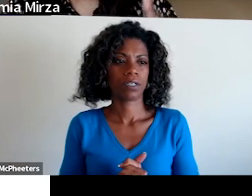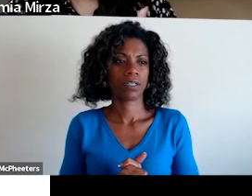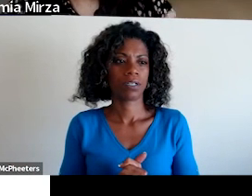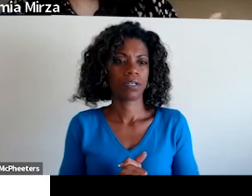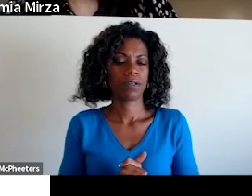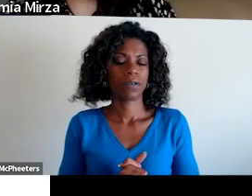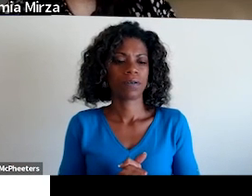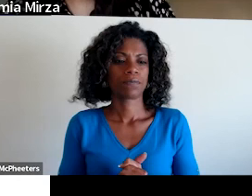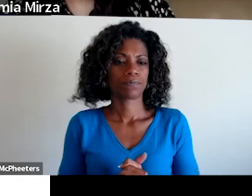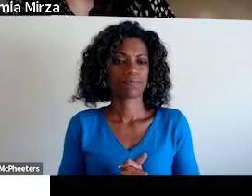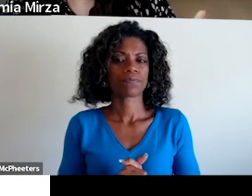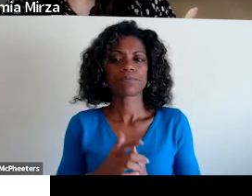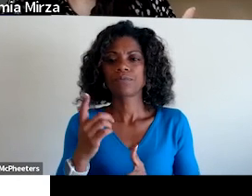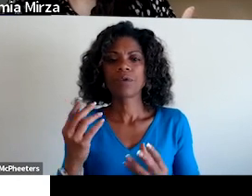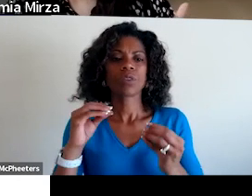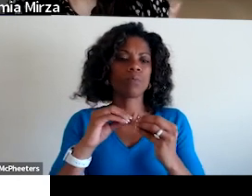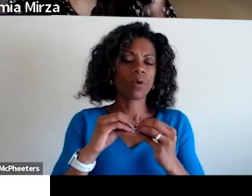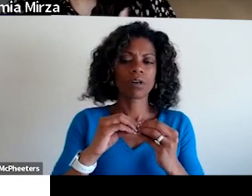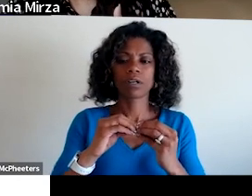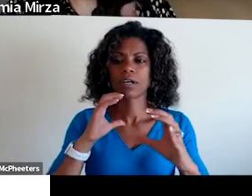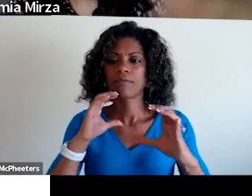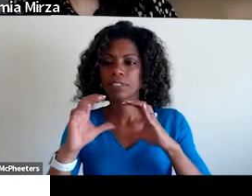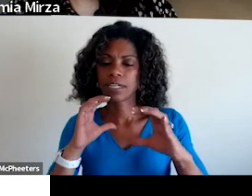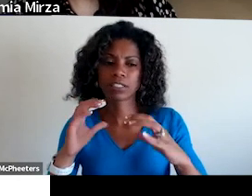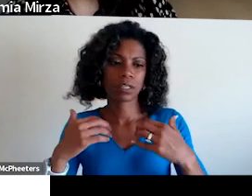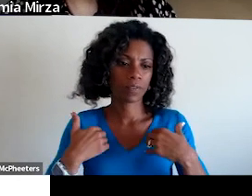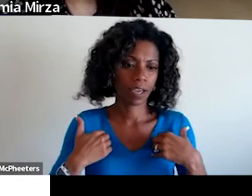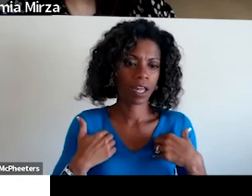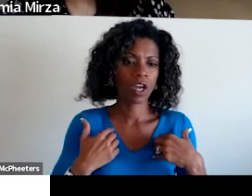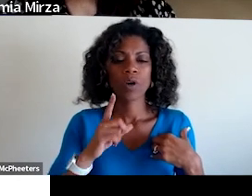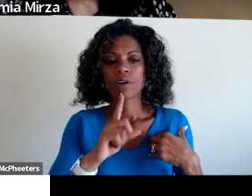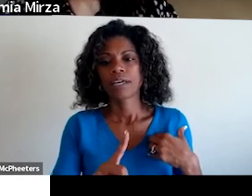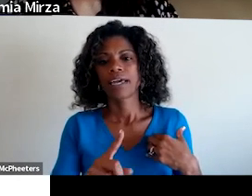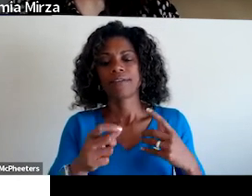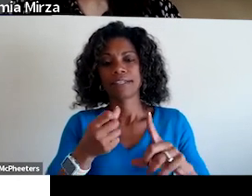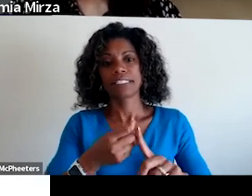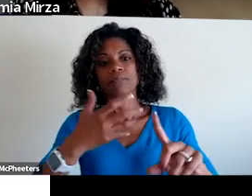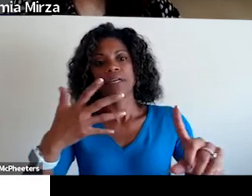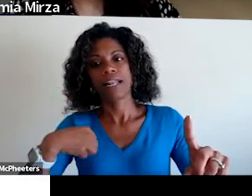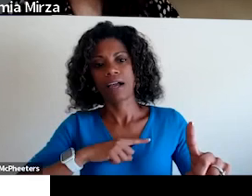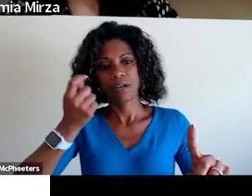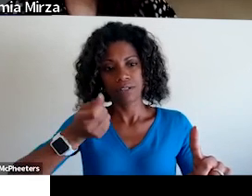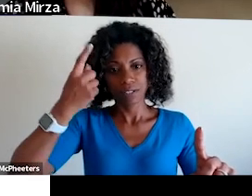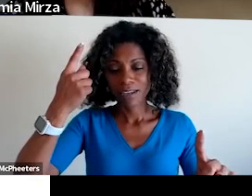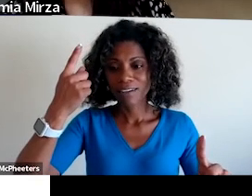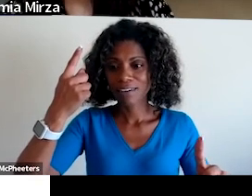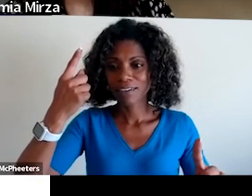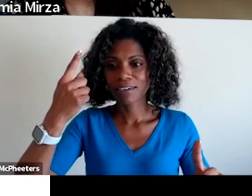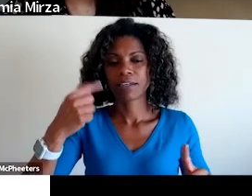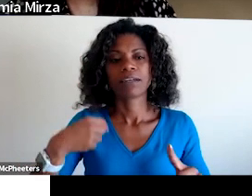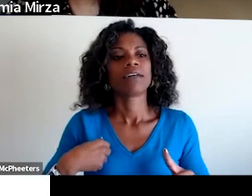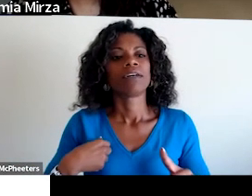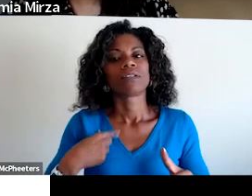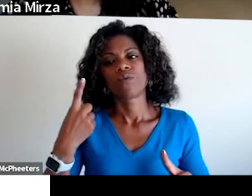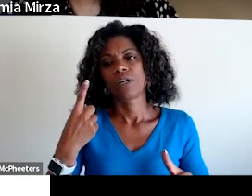more conversations that we've had, we've really expanded our understanding. One example is going to be on gender